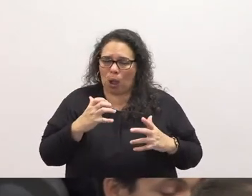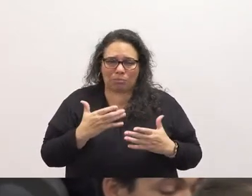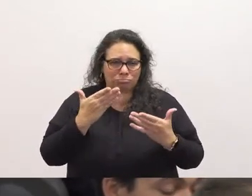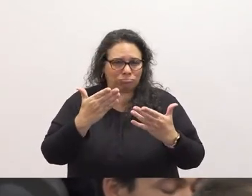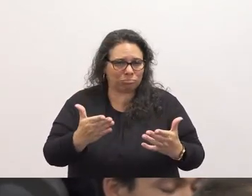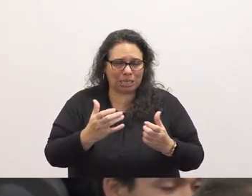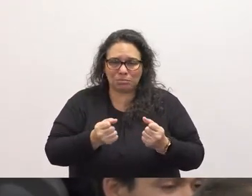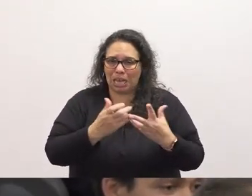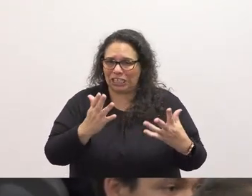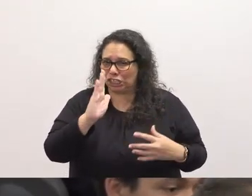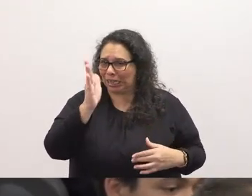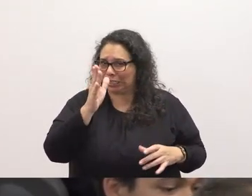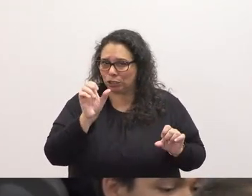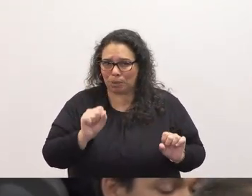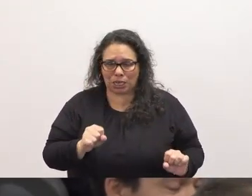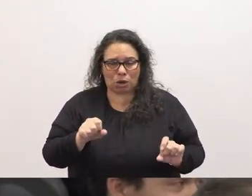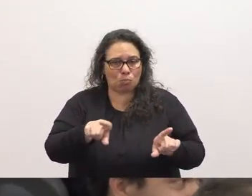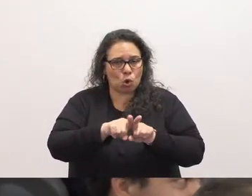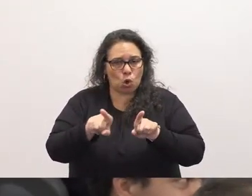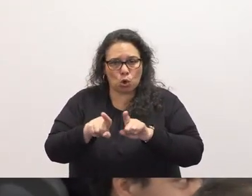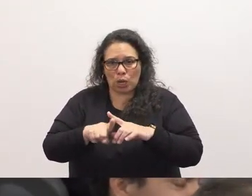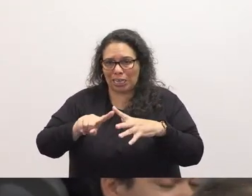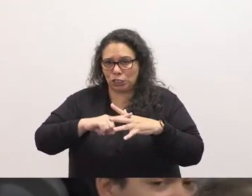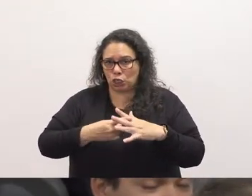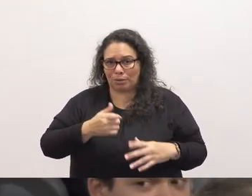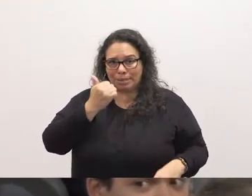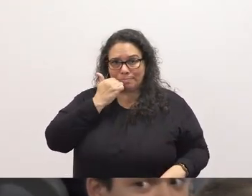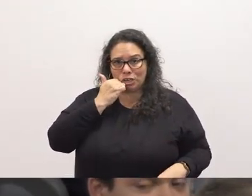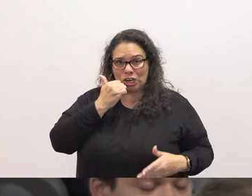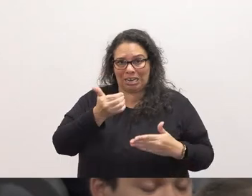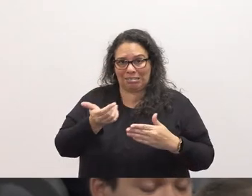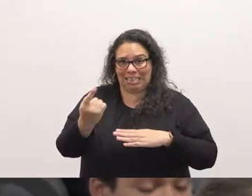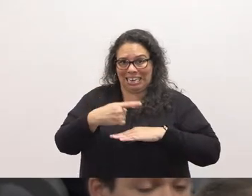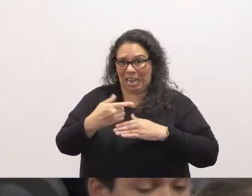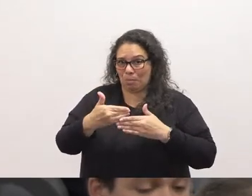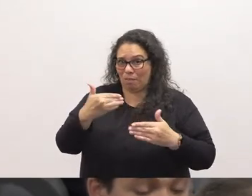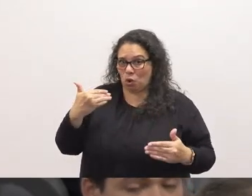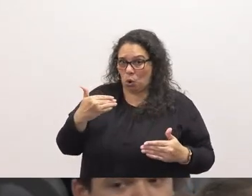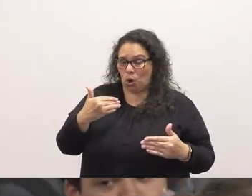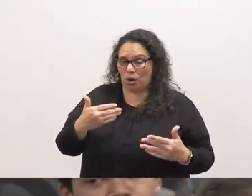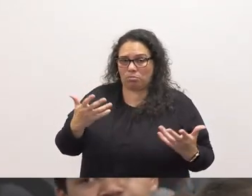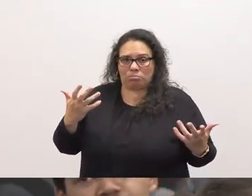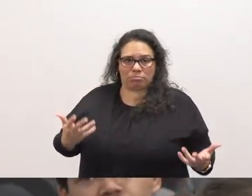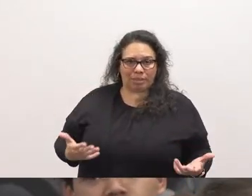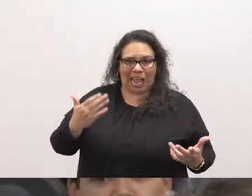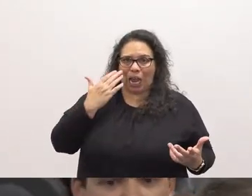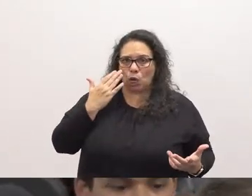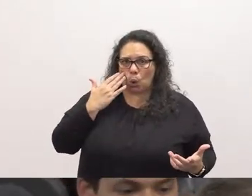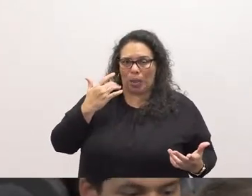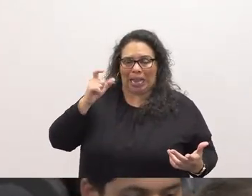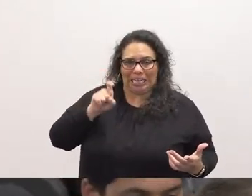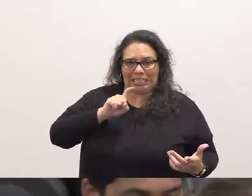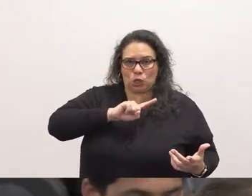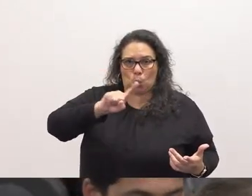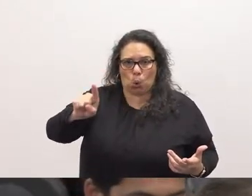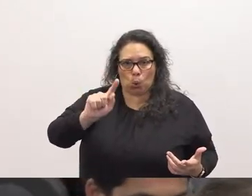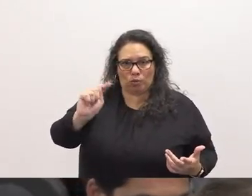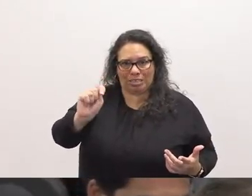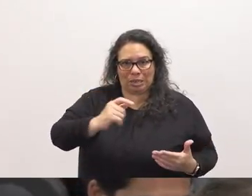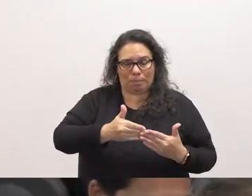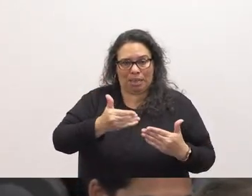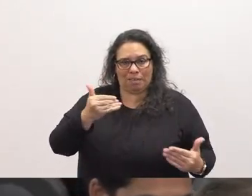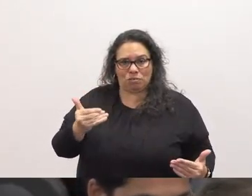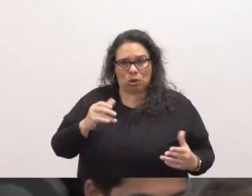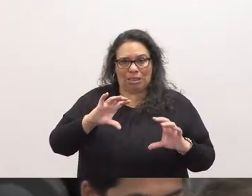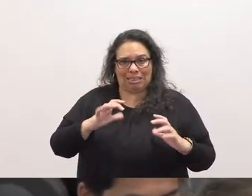of lecture as possible, but I also had started my period the day before. Knowing I would need to go to the restroom before the class concluded,